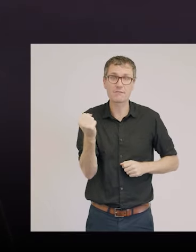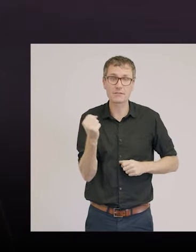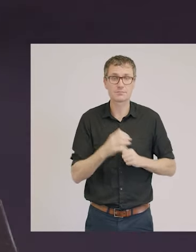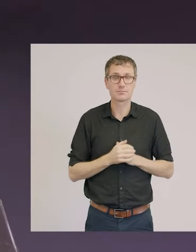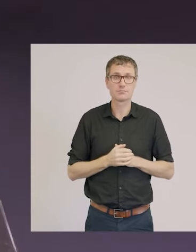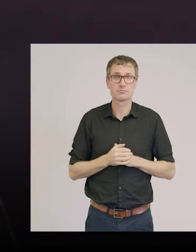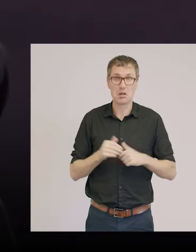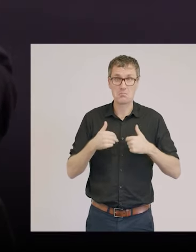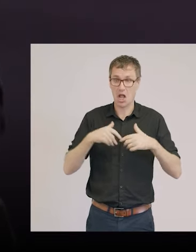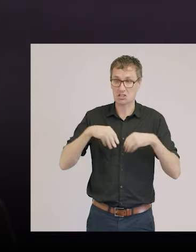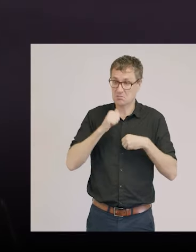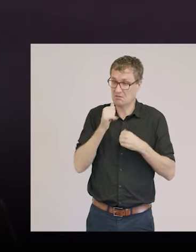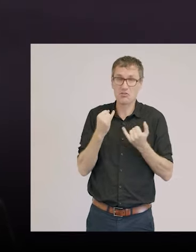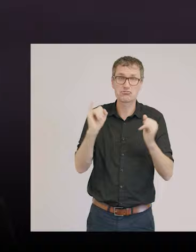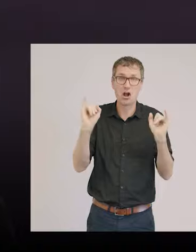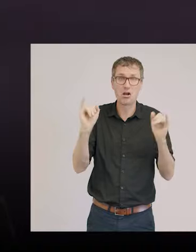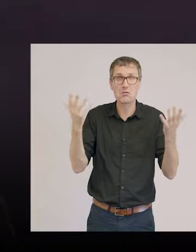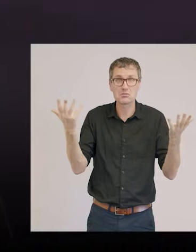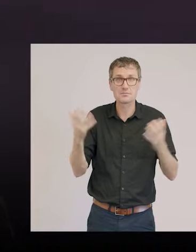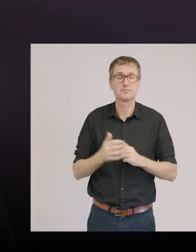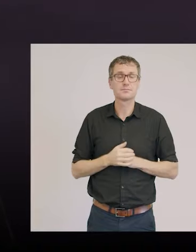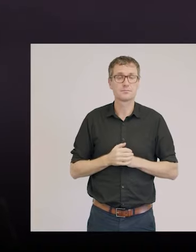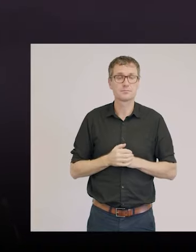peace? Are you open to being wrong?